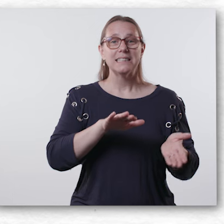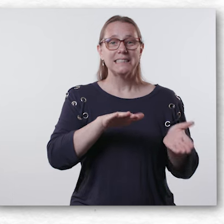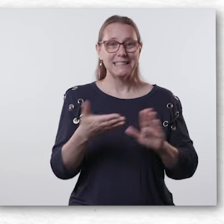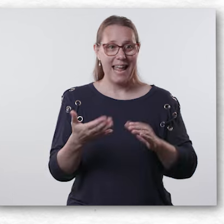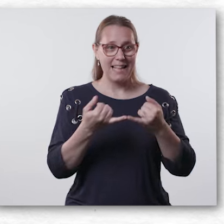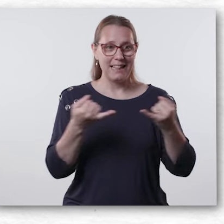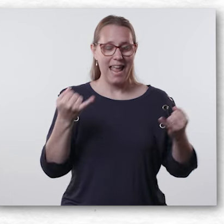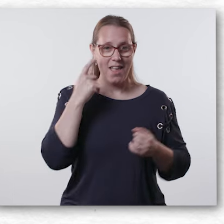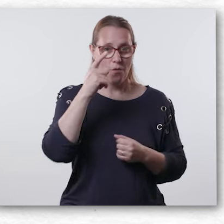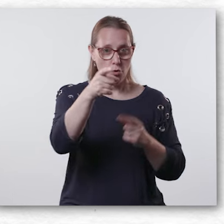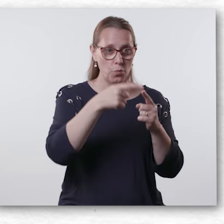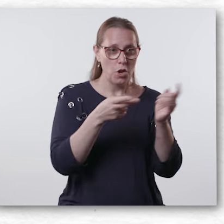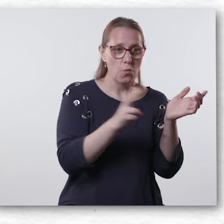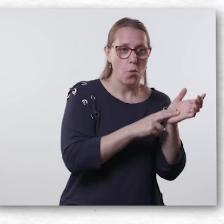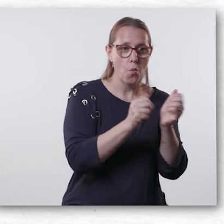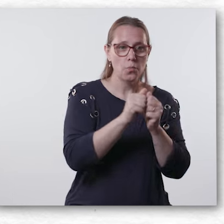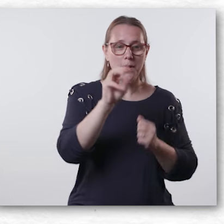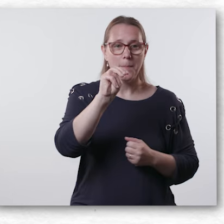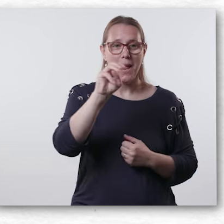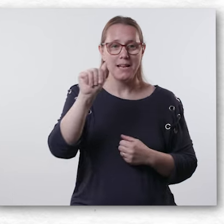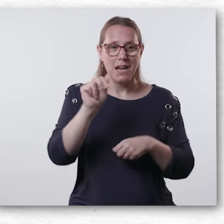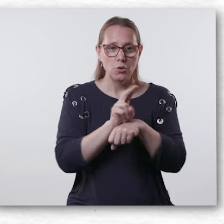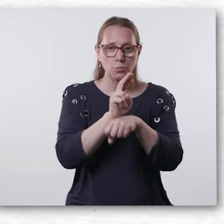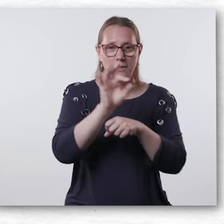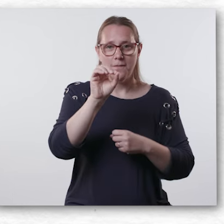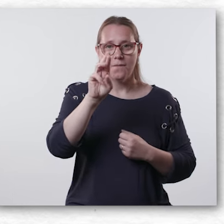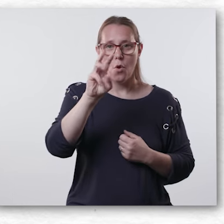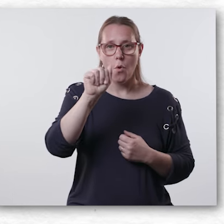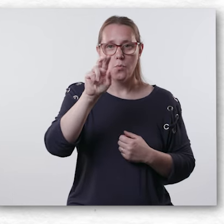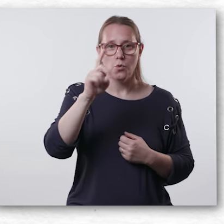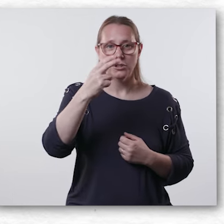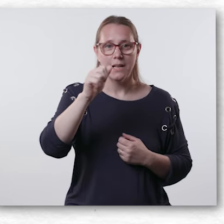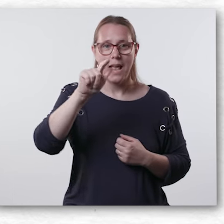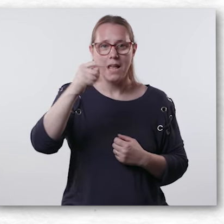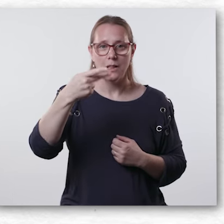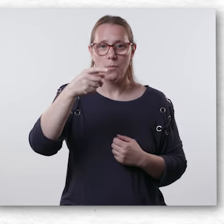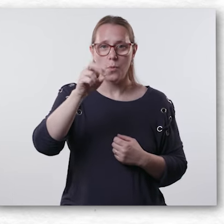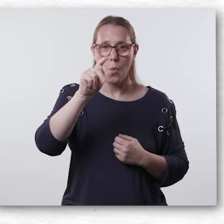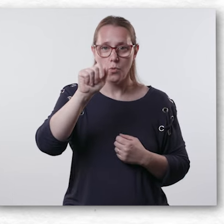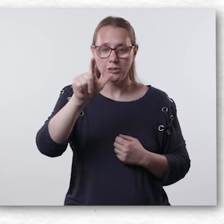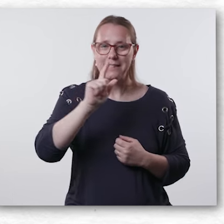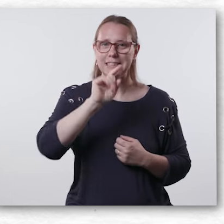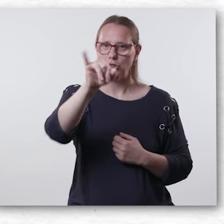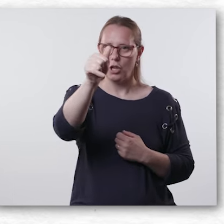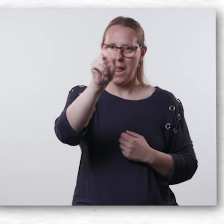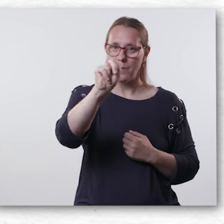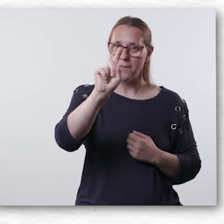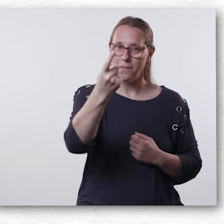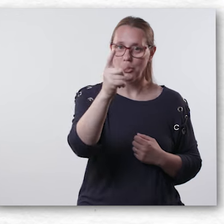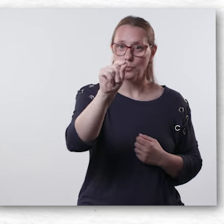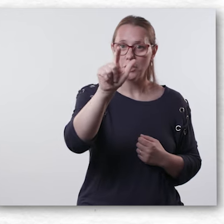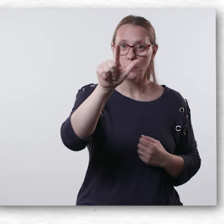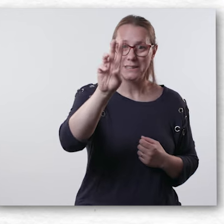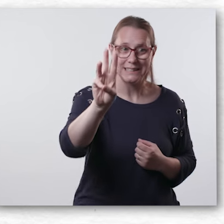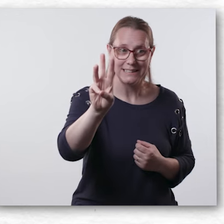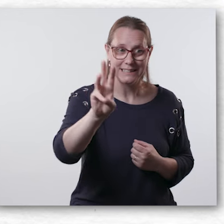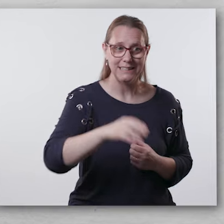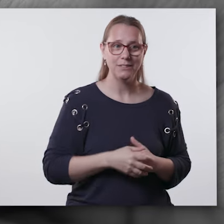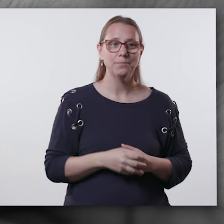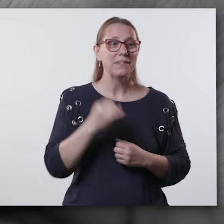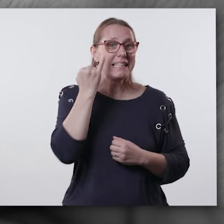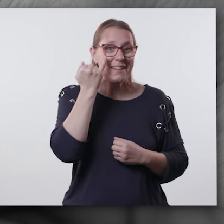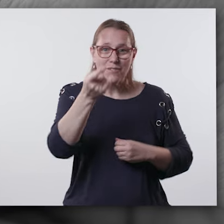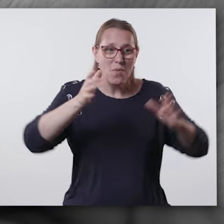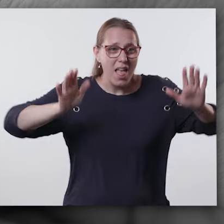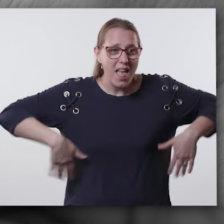The deadline for you to enroll with Medicaid using the Forward Health portal is January 1st, 2026.